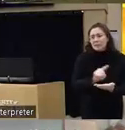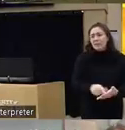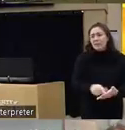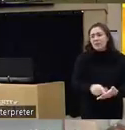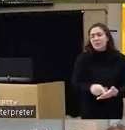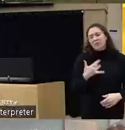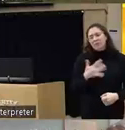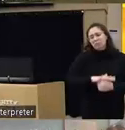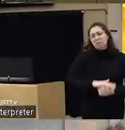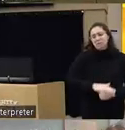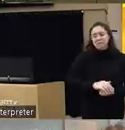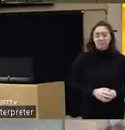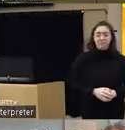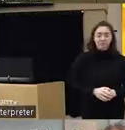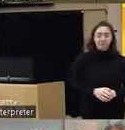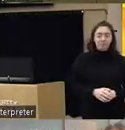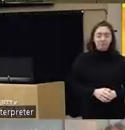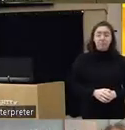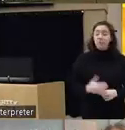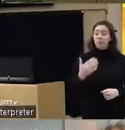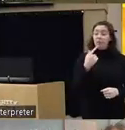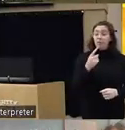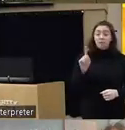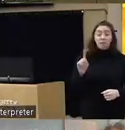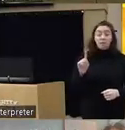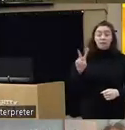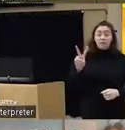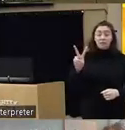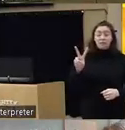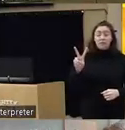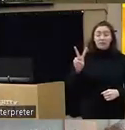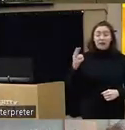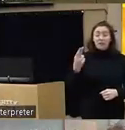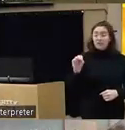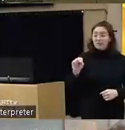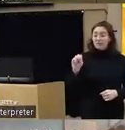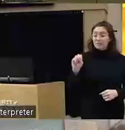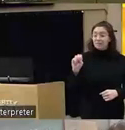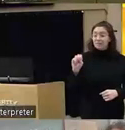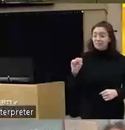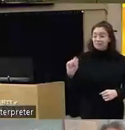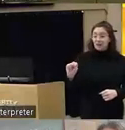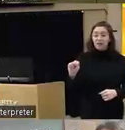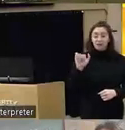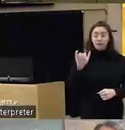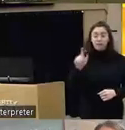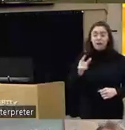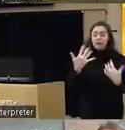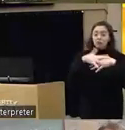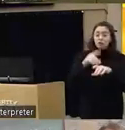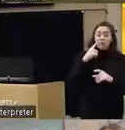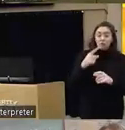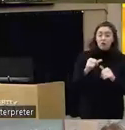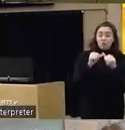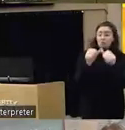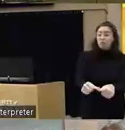We're doing a bit better at the Behavioral Health Services North, BHSN, which has had primary care mental health integration for longer,